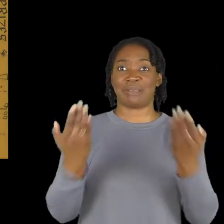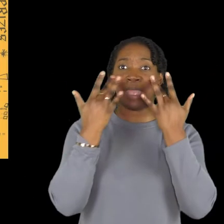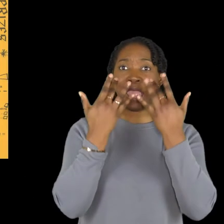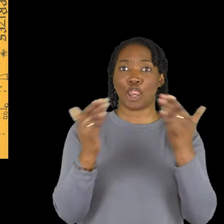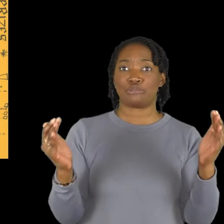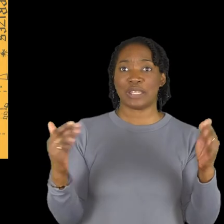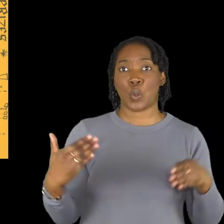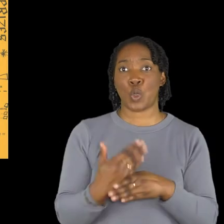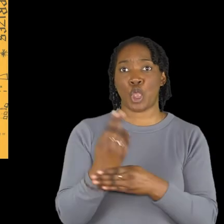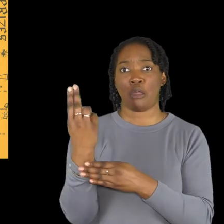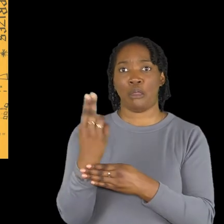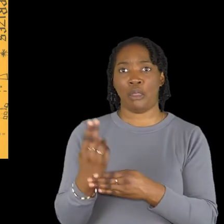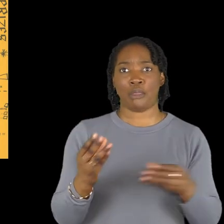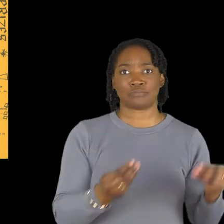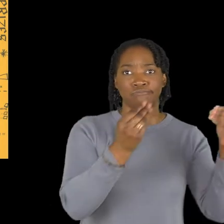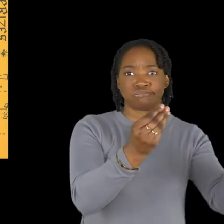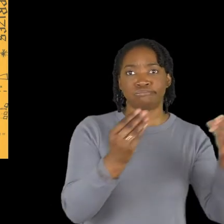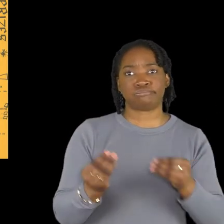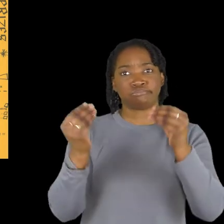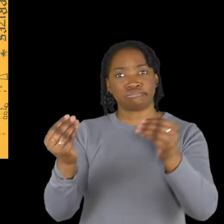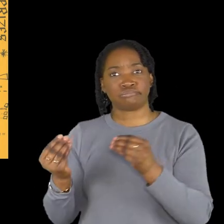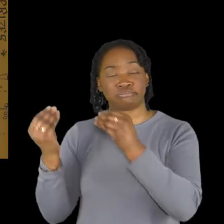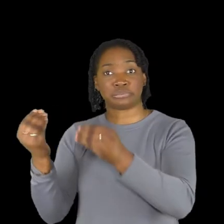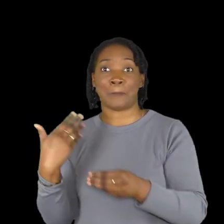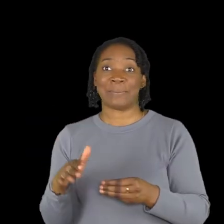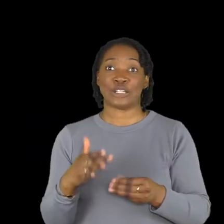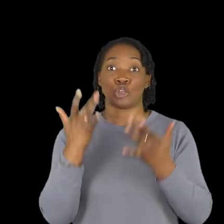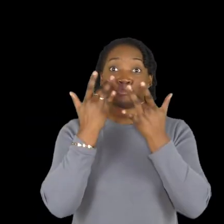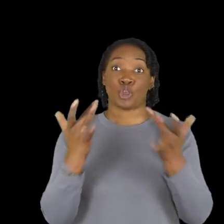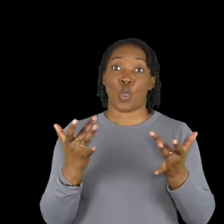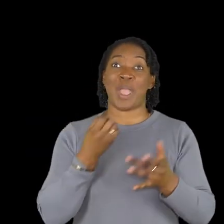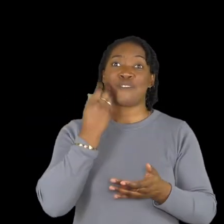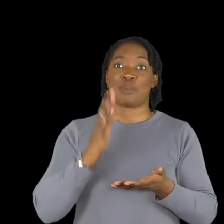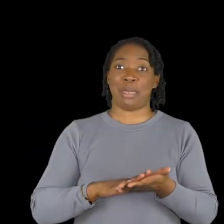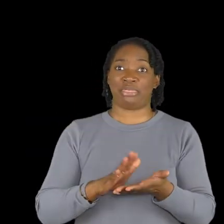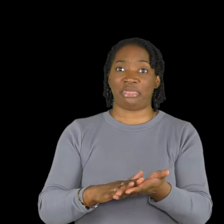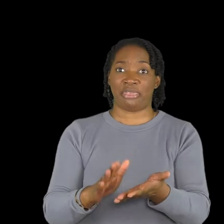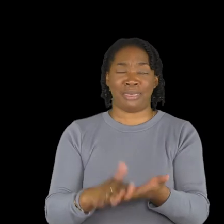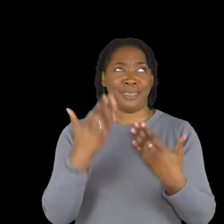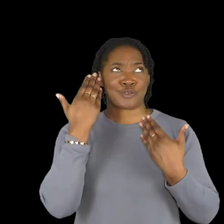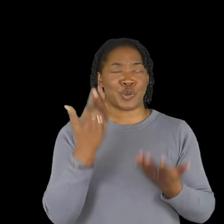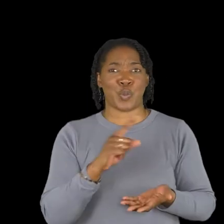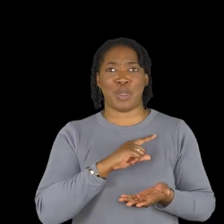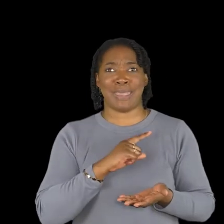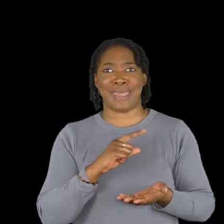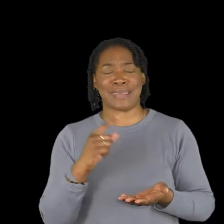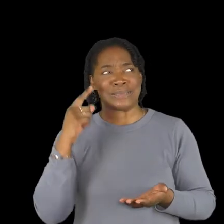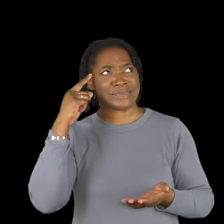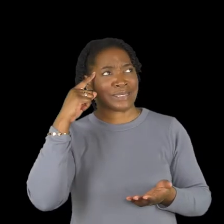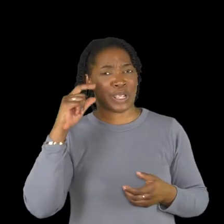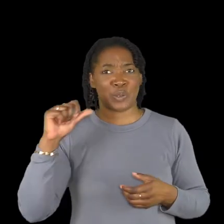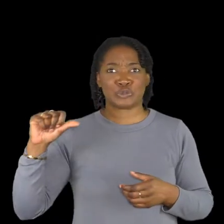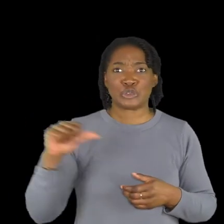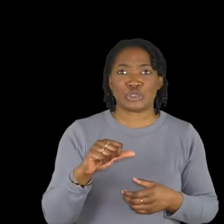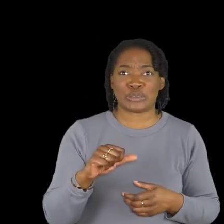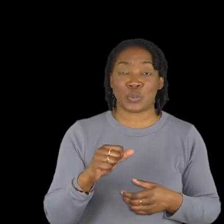work. And we foolishly did a show a month. I don't know what encouraged people to think that they could actually